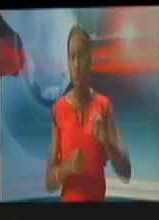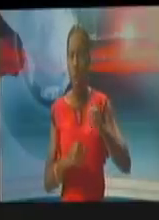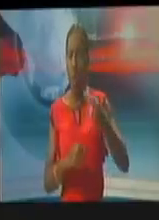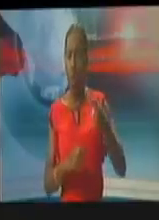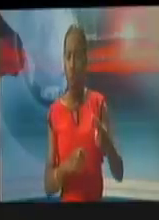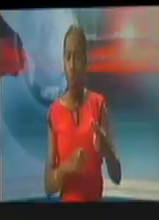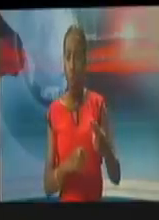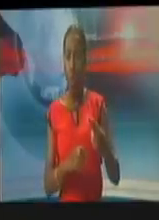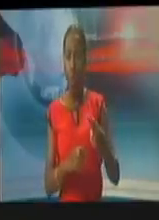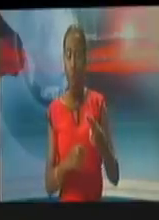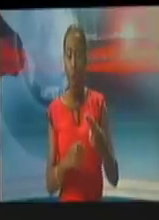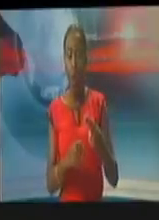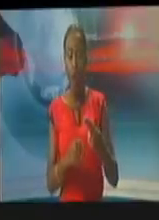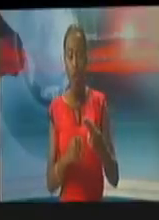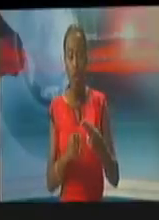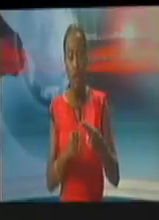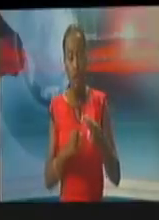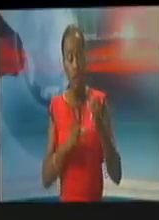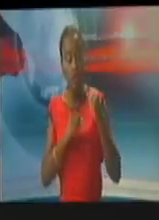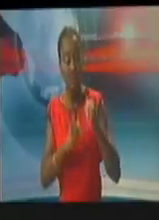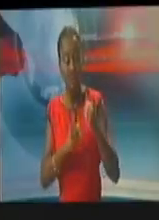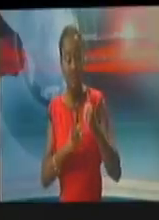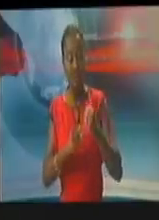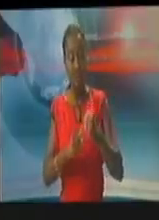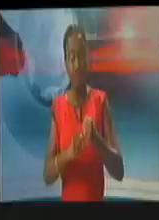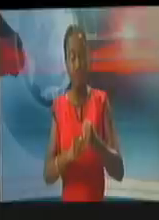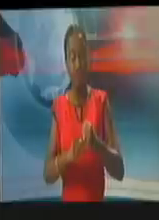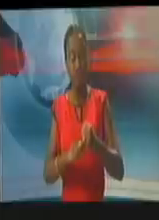with severe cases or severe that recovered?